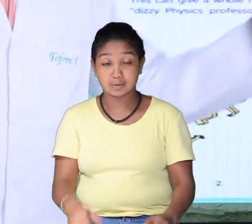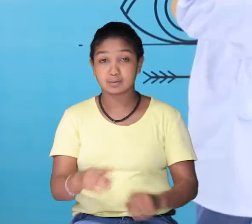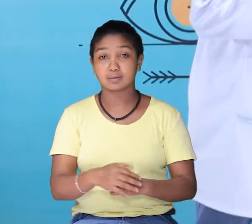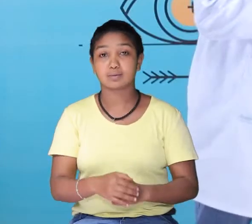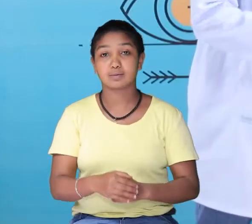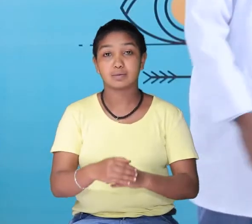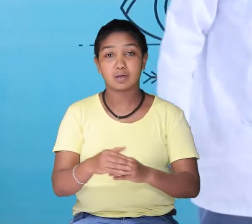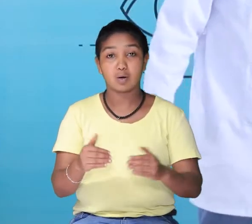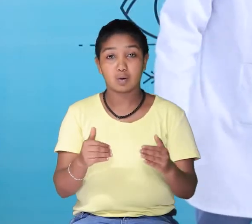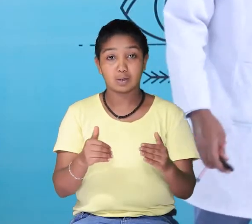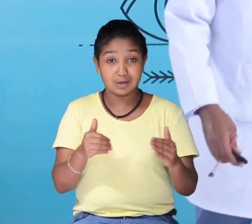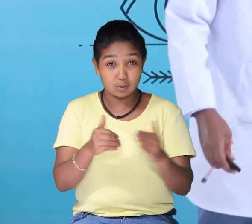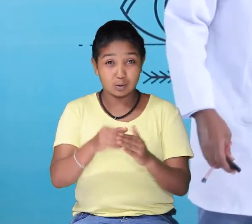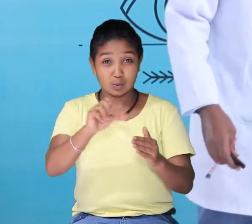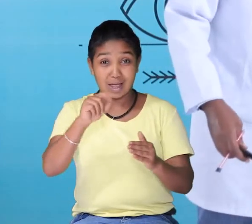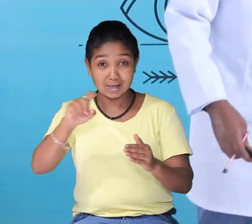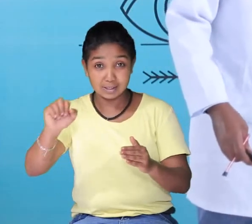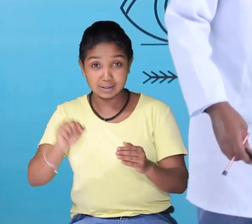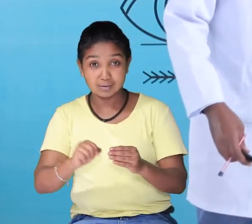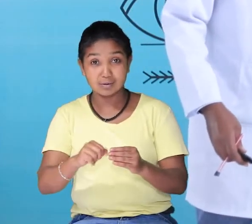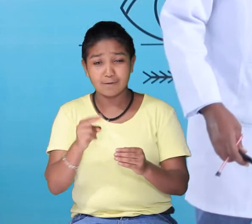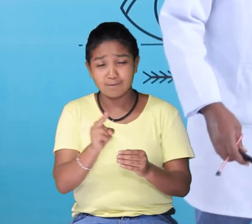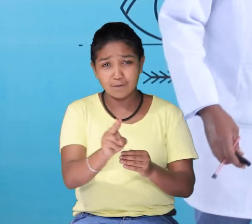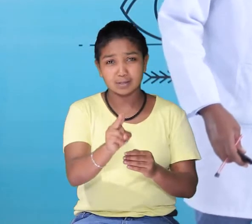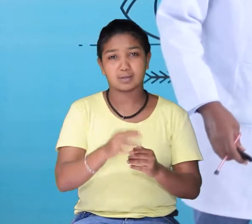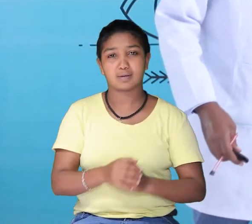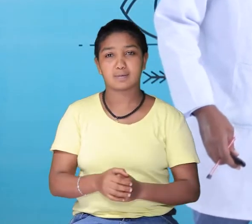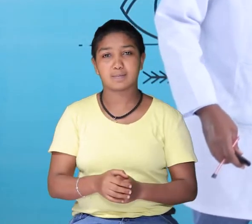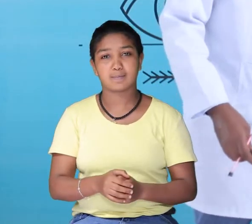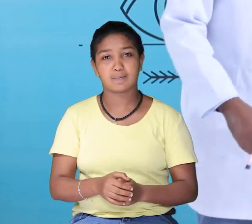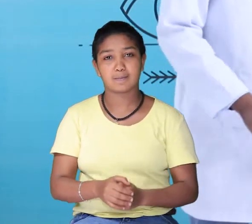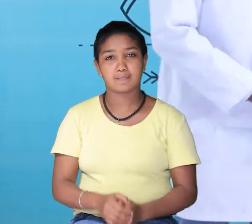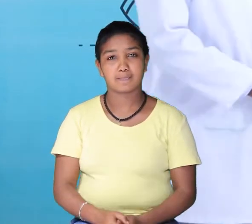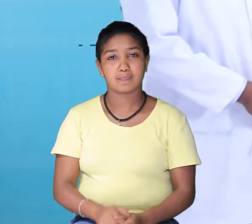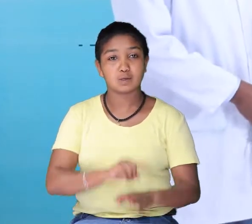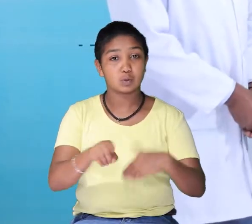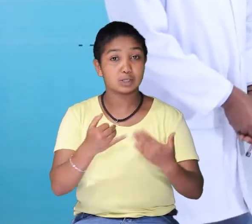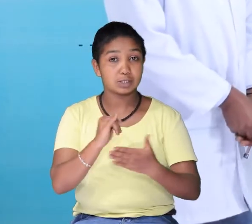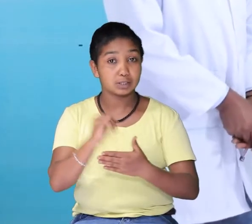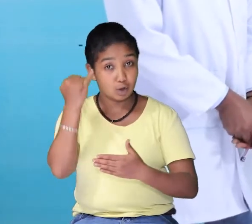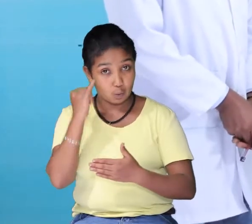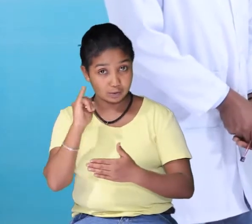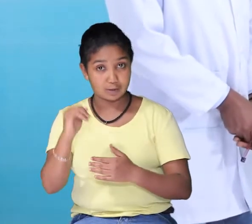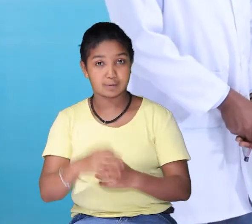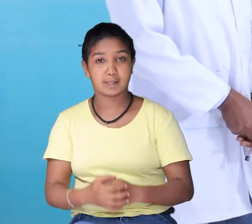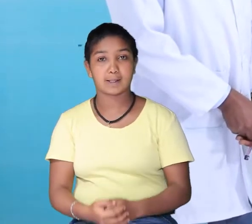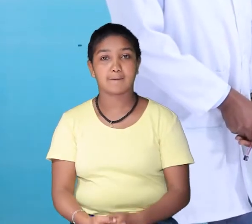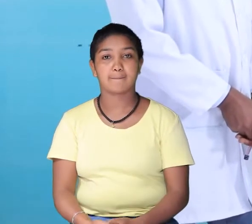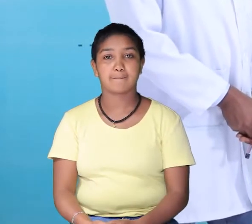brought nearer to the axis of rotation, he spins faster or moves faster. Okay, so this is the concept.